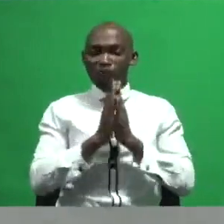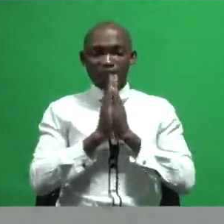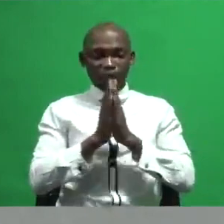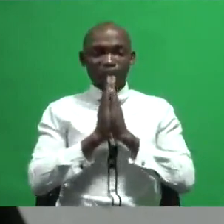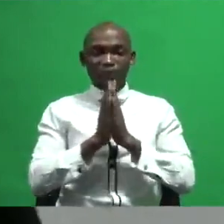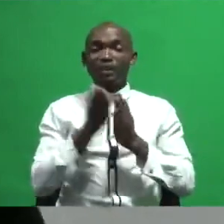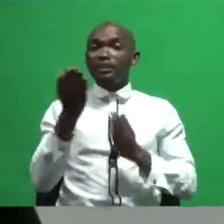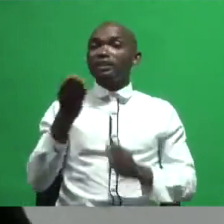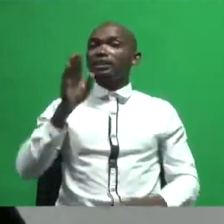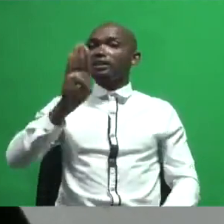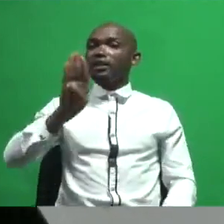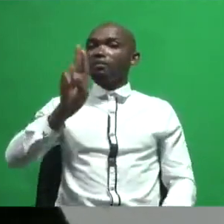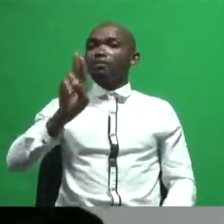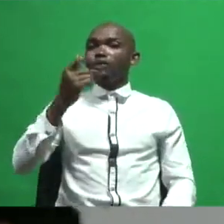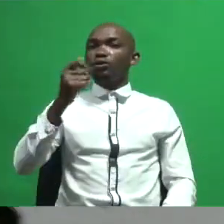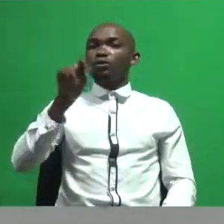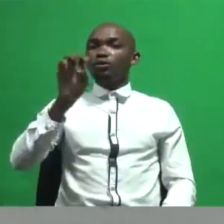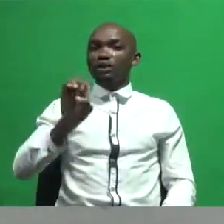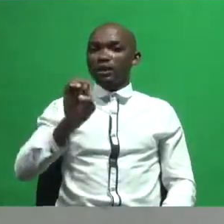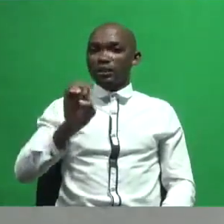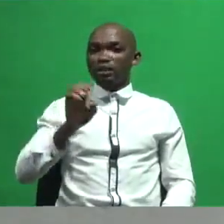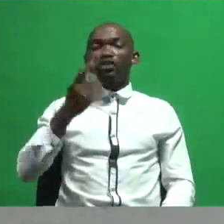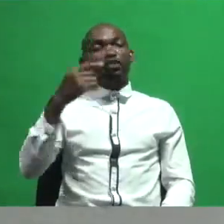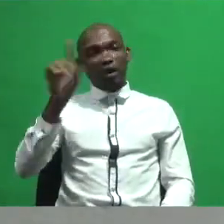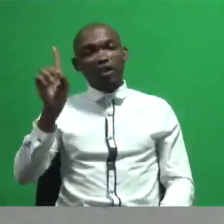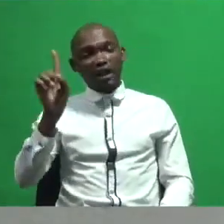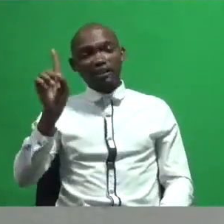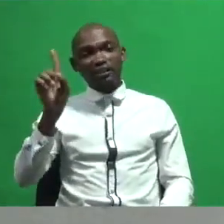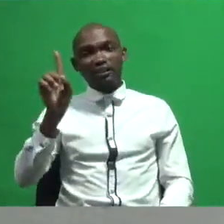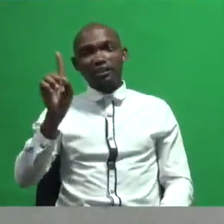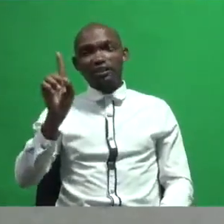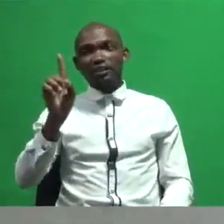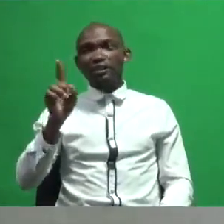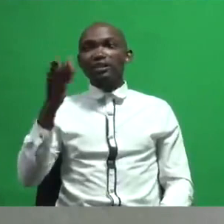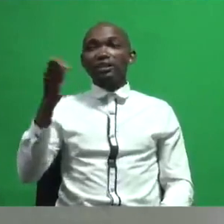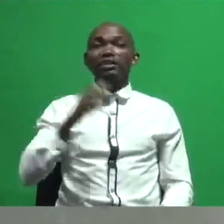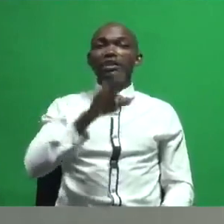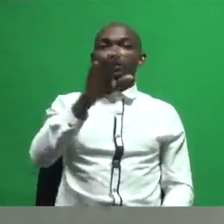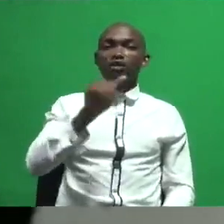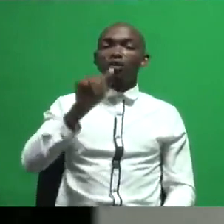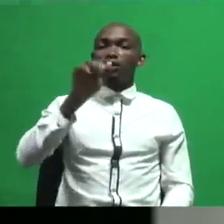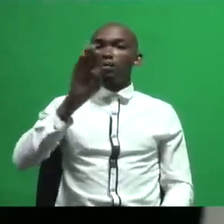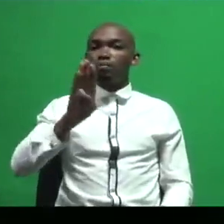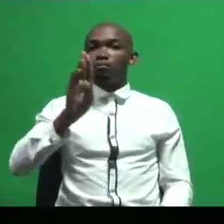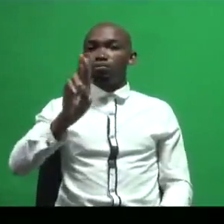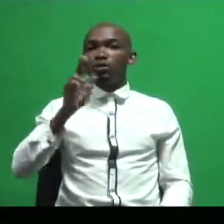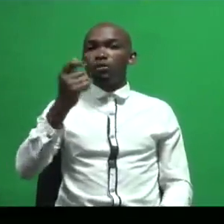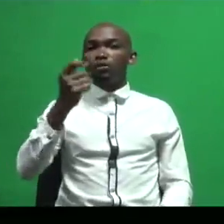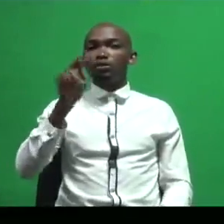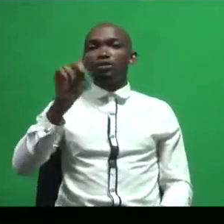Thank you very much. It's butane. You are right, my dear. This is